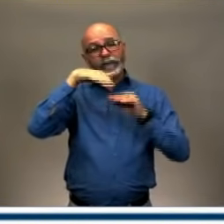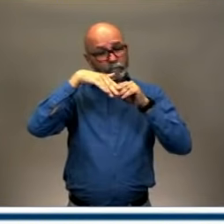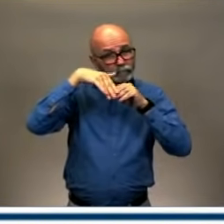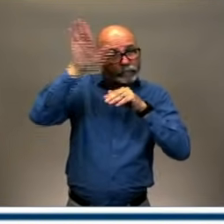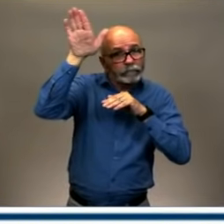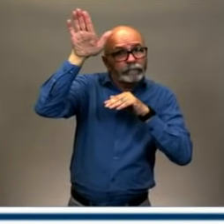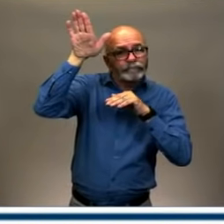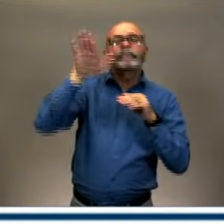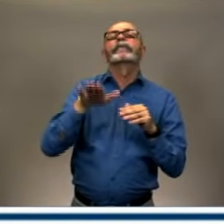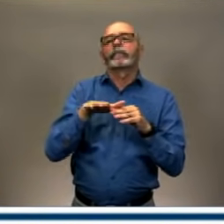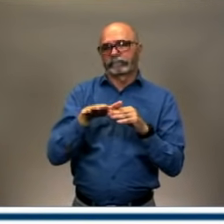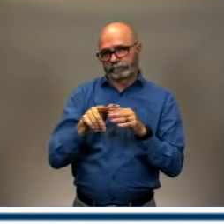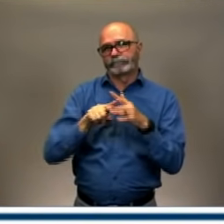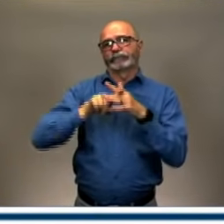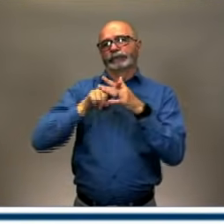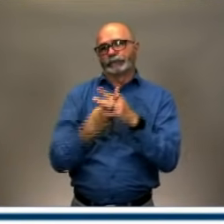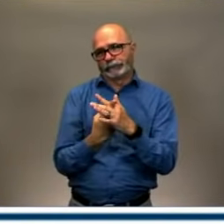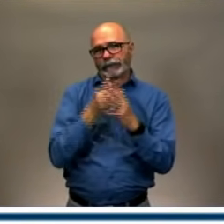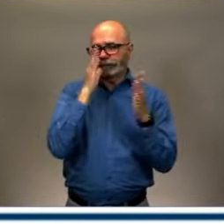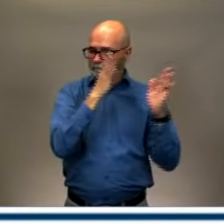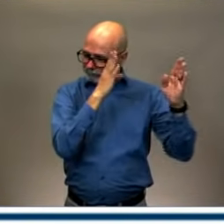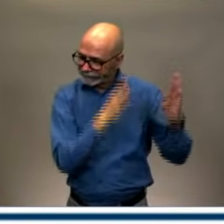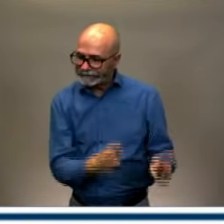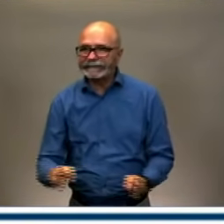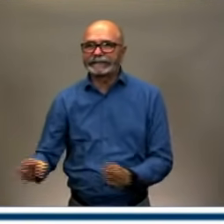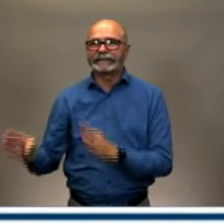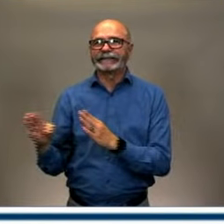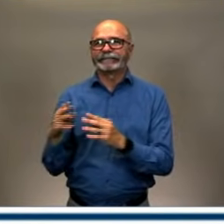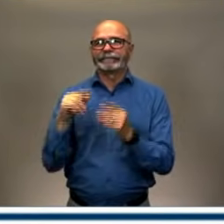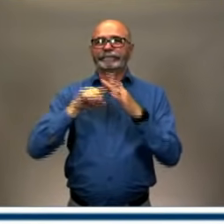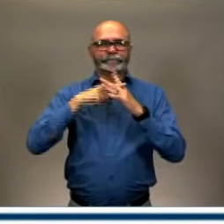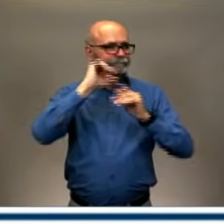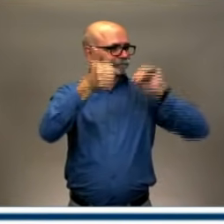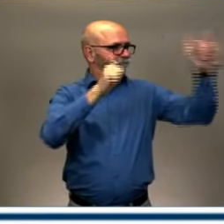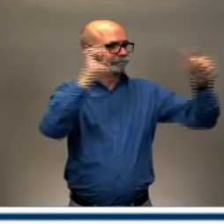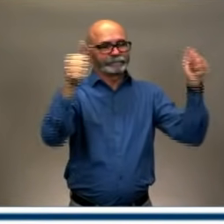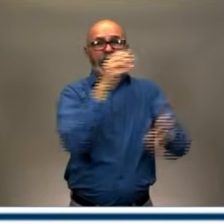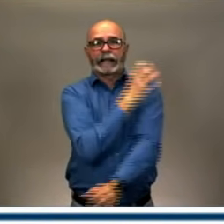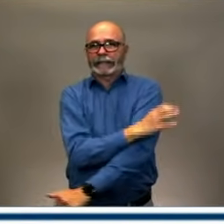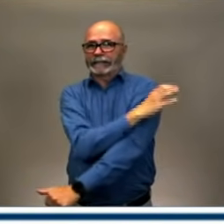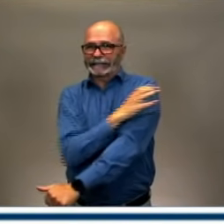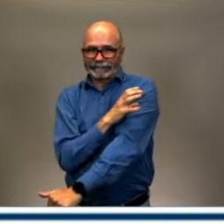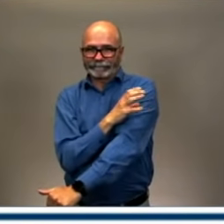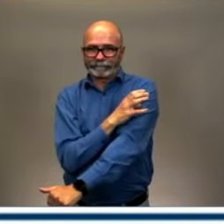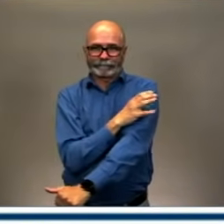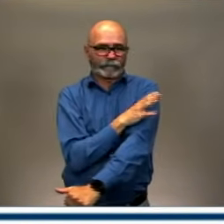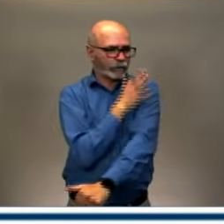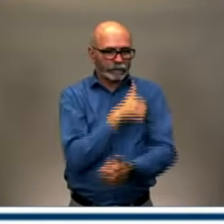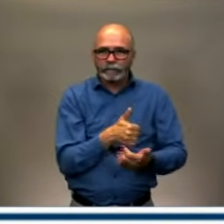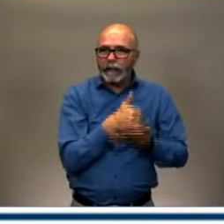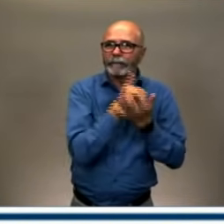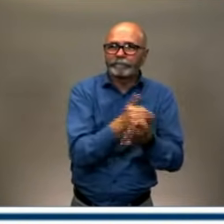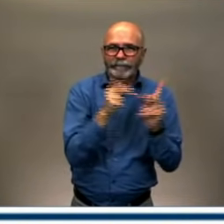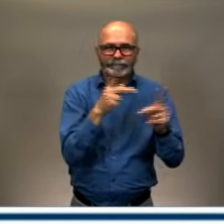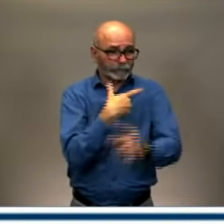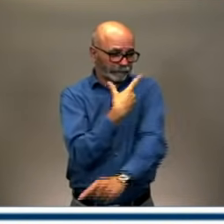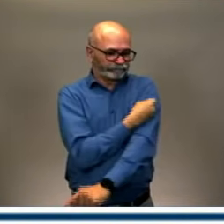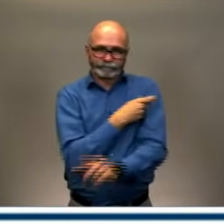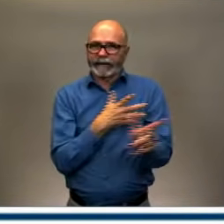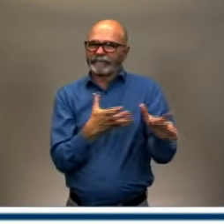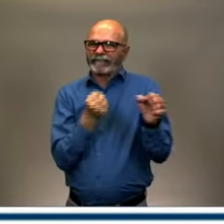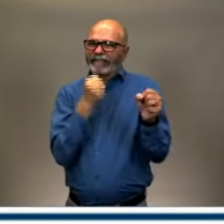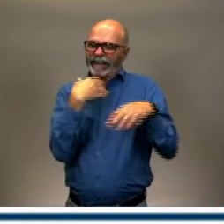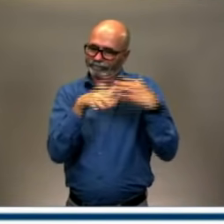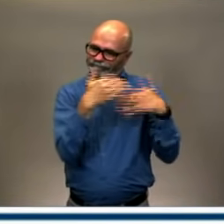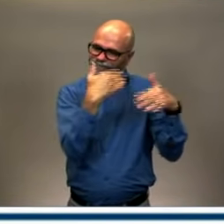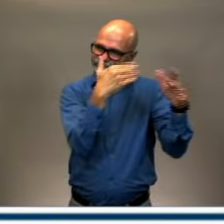Our strategy is to conduct clinics in all parts of our province, and this will help us keep the vaccination program rolling. So